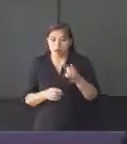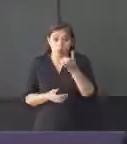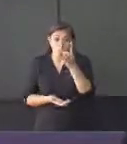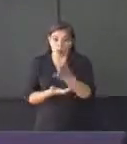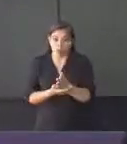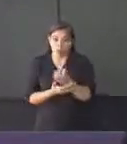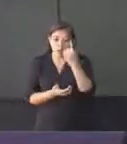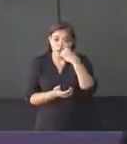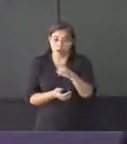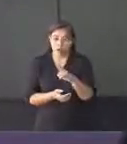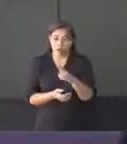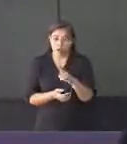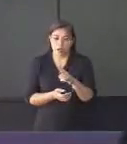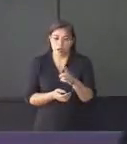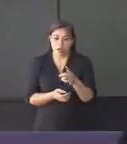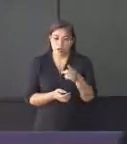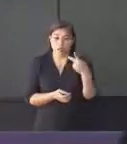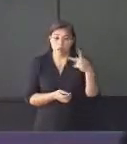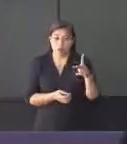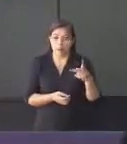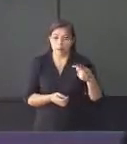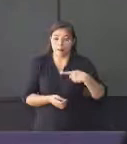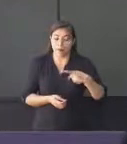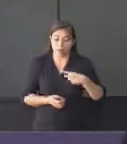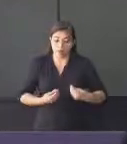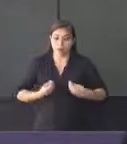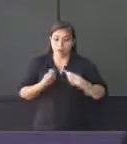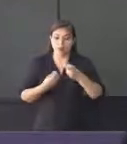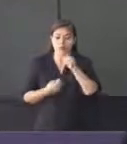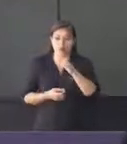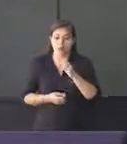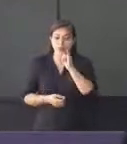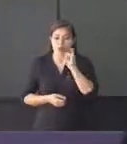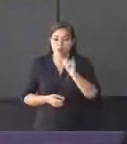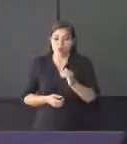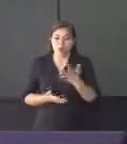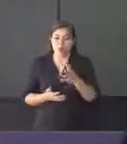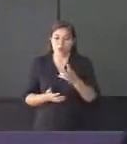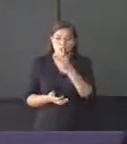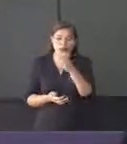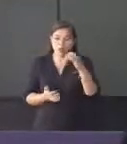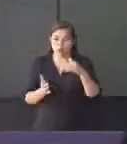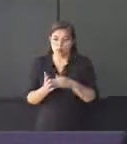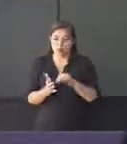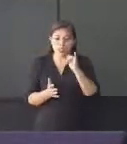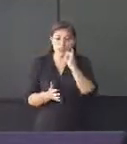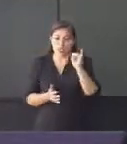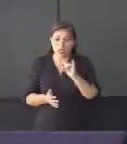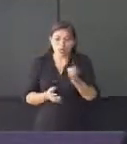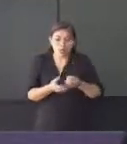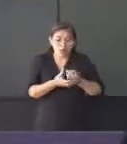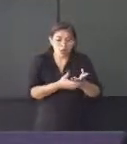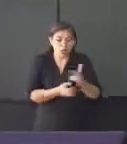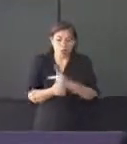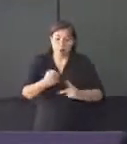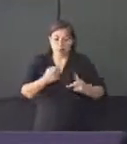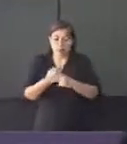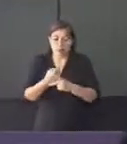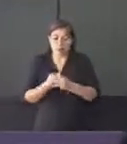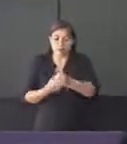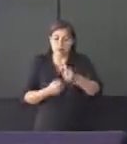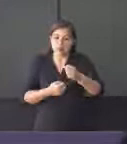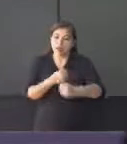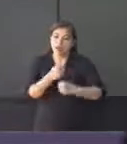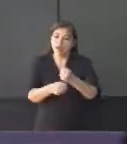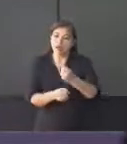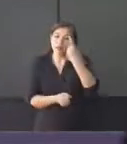migrate except for their own citizens. Around 200,000 Italians leave the country